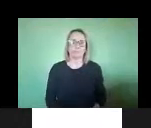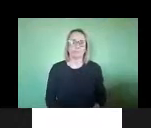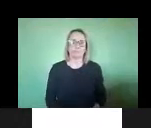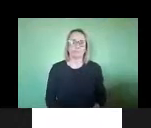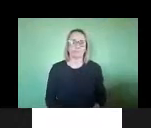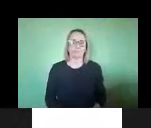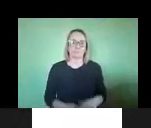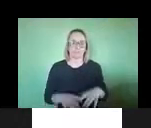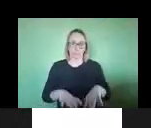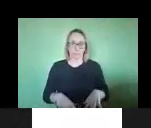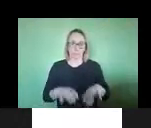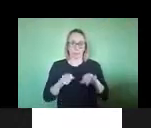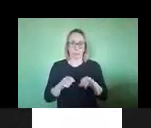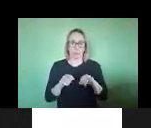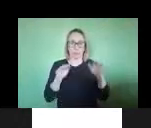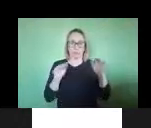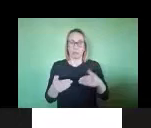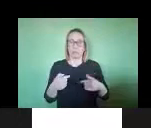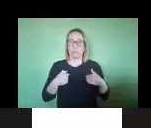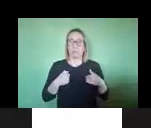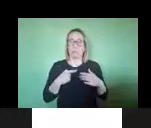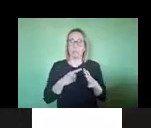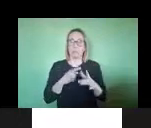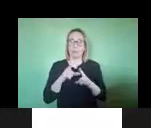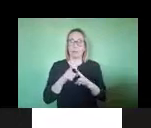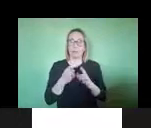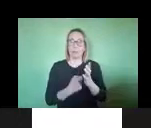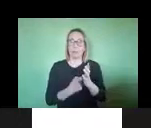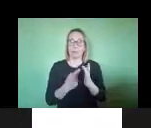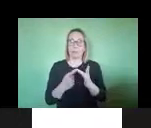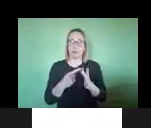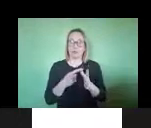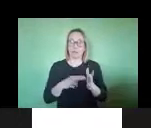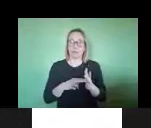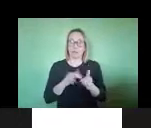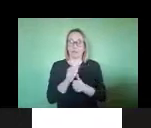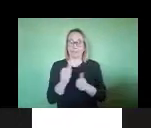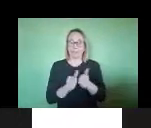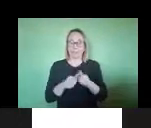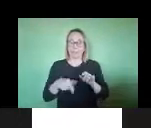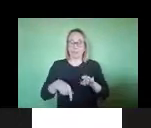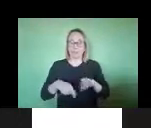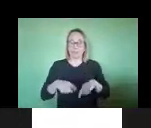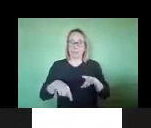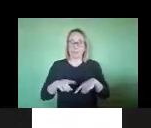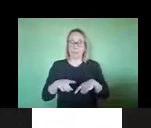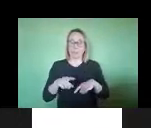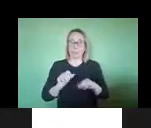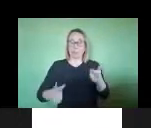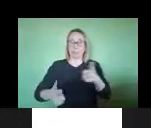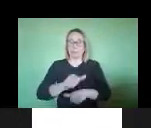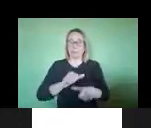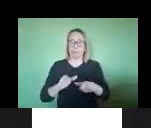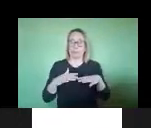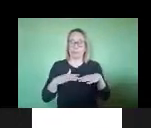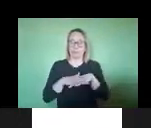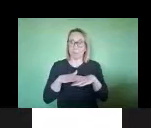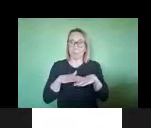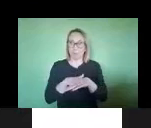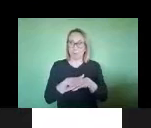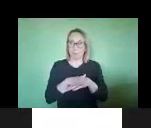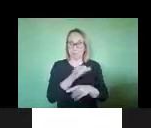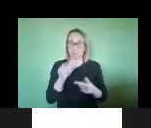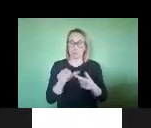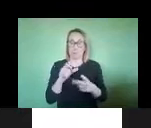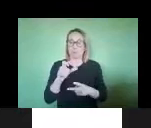So we'll start with some introductions. I'm Adrian. I'm the Deputy Director at Neighbourhood Networks. On the panel today, we also have